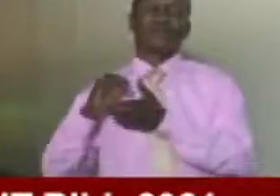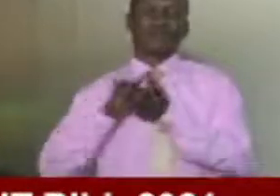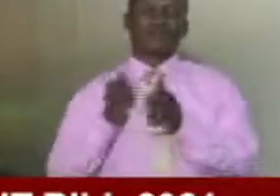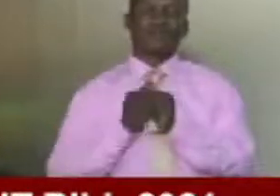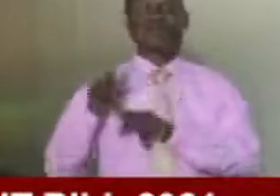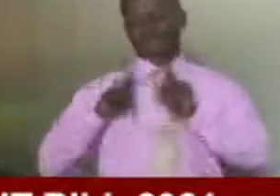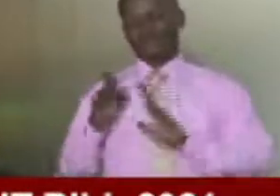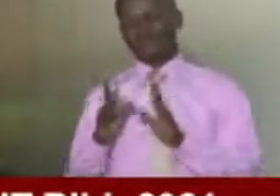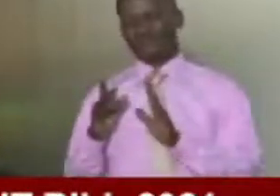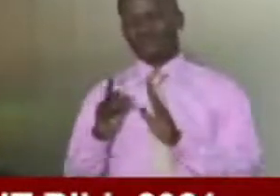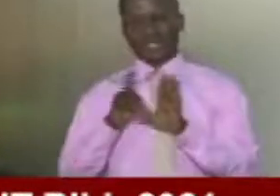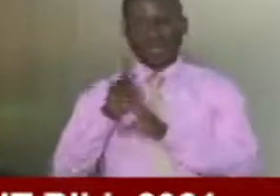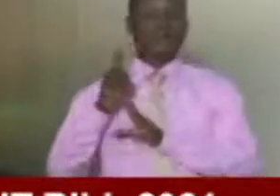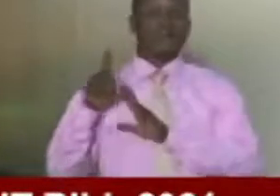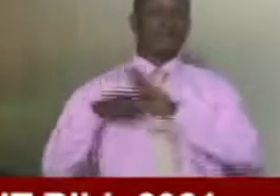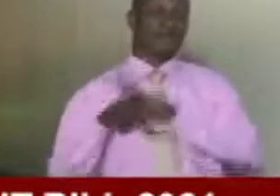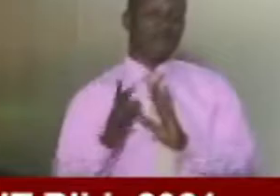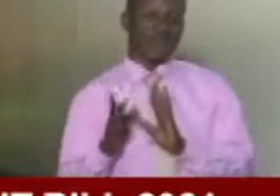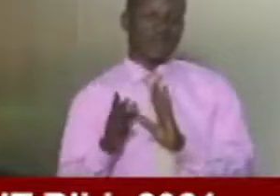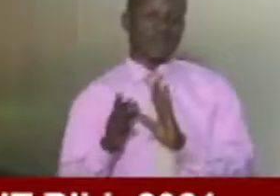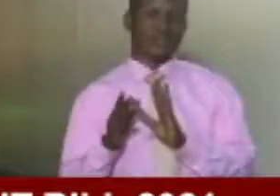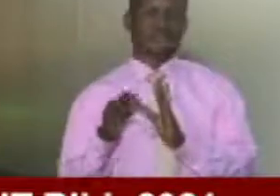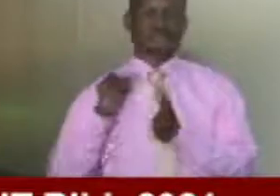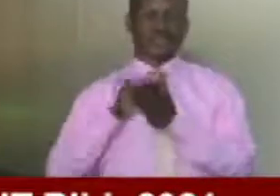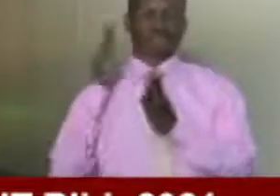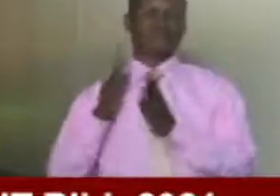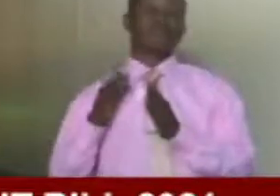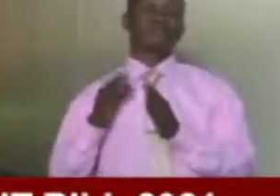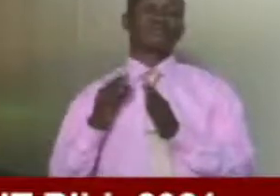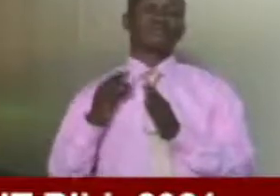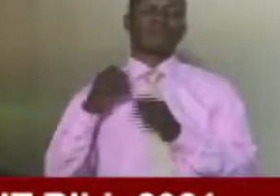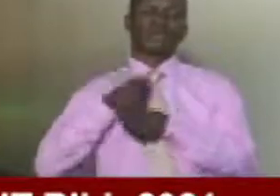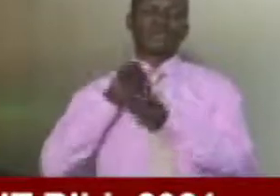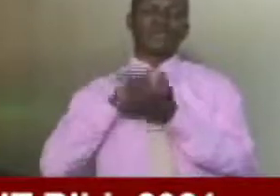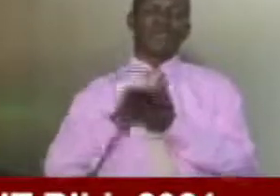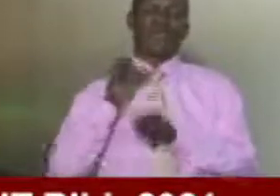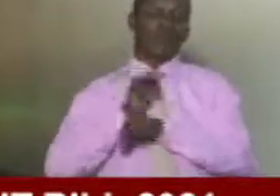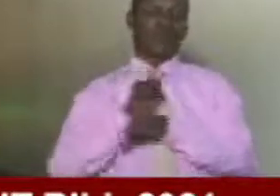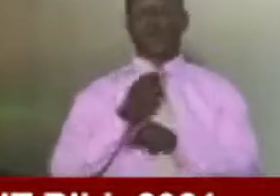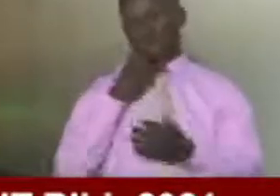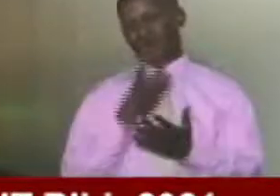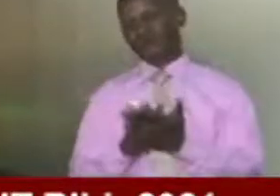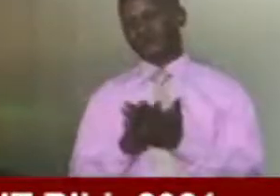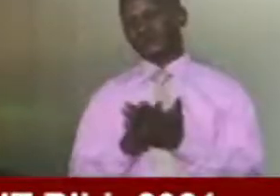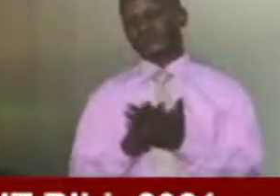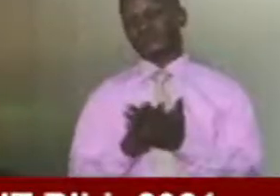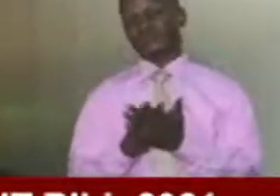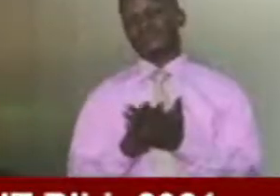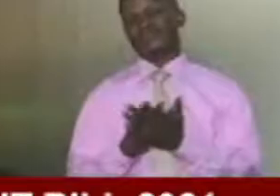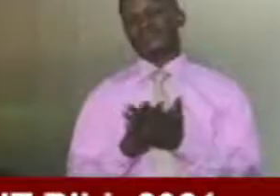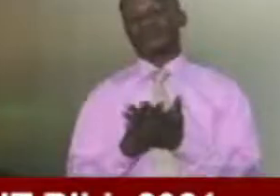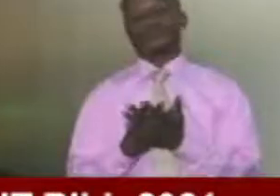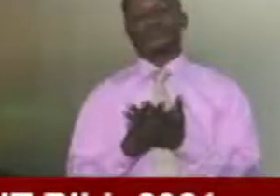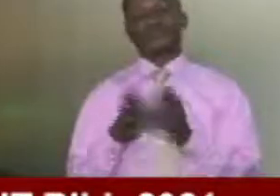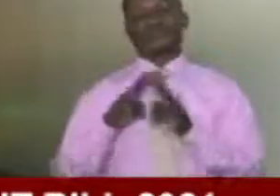primary today? Not even America, that you can say have tried this thing over 200 years. They are still having problems with even the system. It's